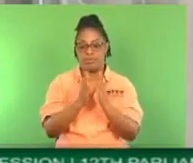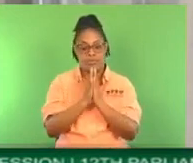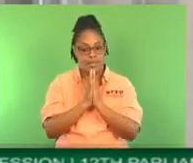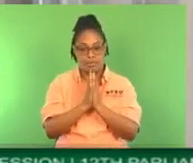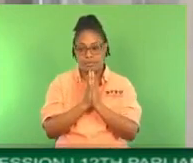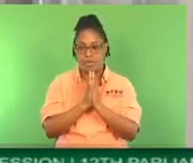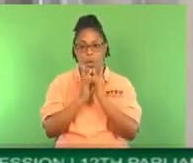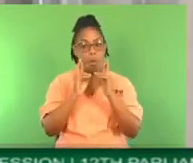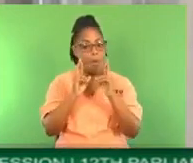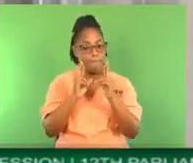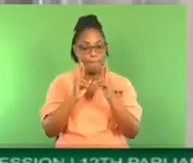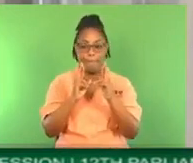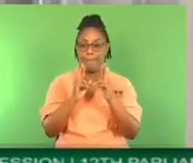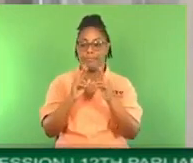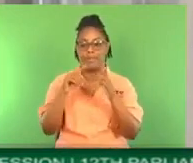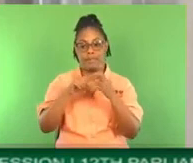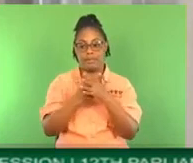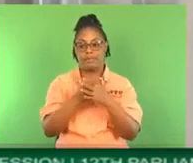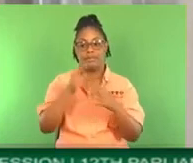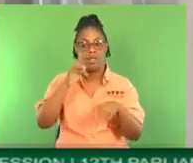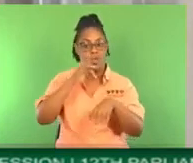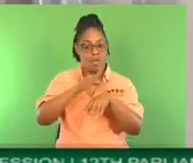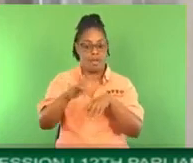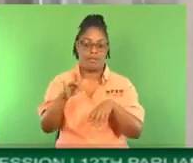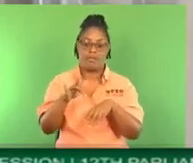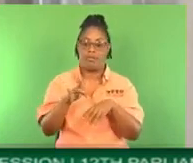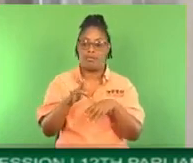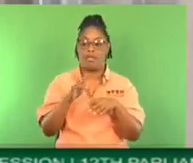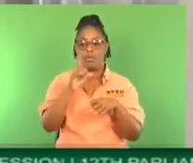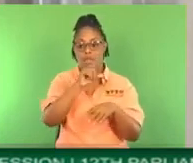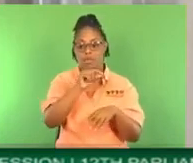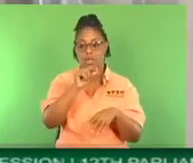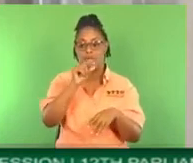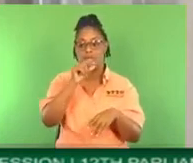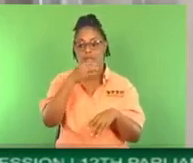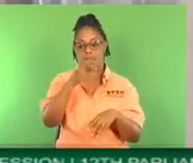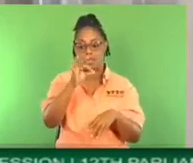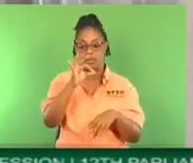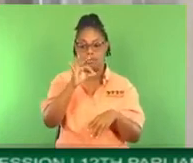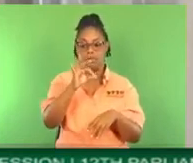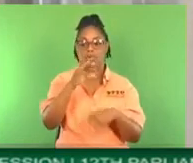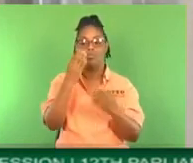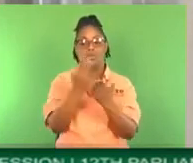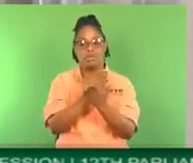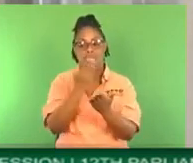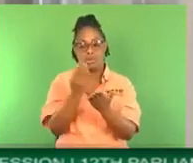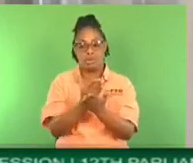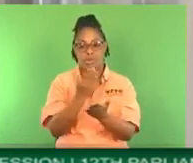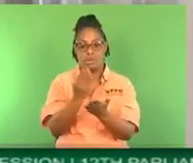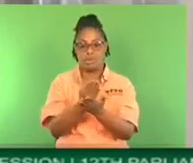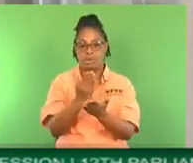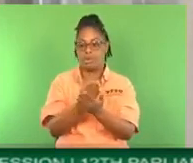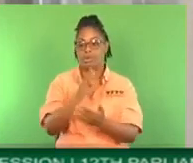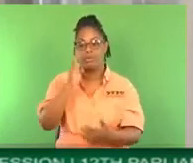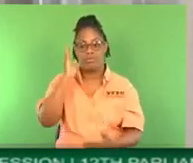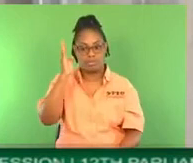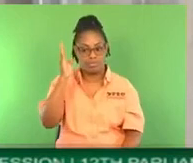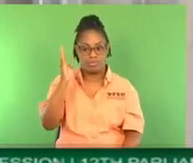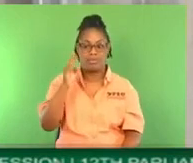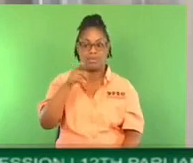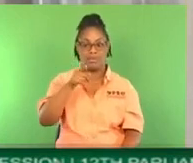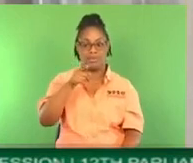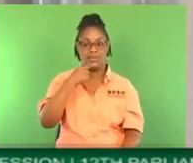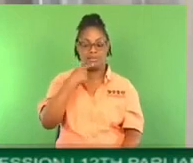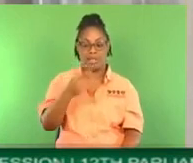commissioned early. In the 2019 budget speech, Minister of Finance Colin Imbut stated that the new Sangre Grande